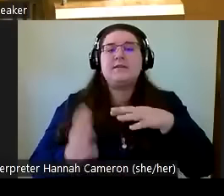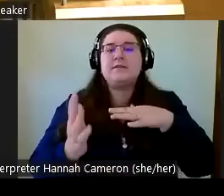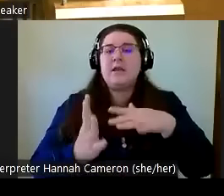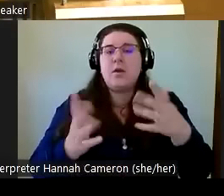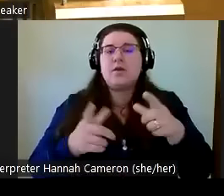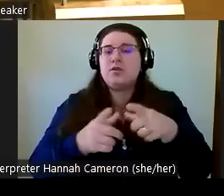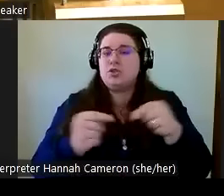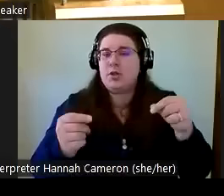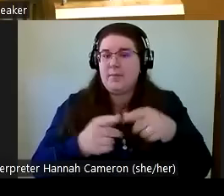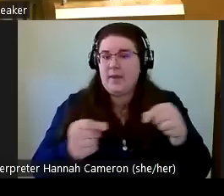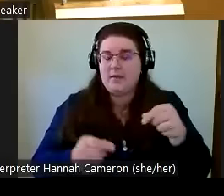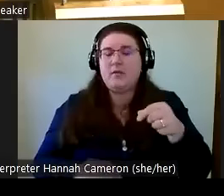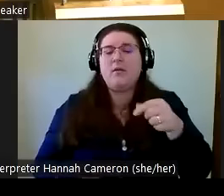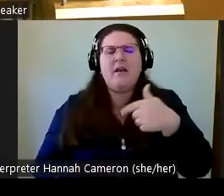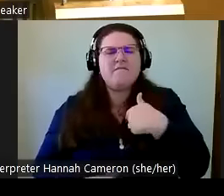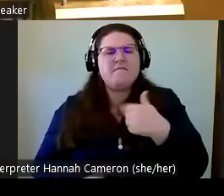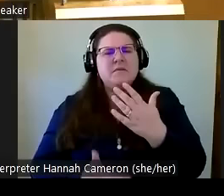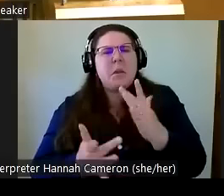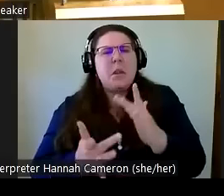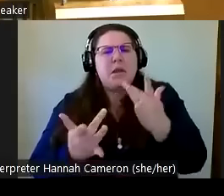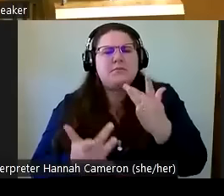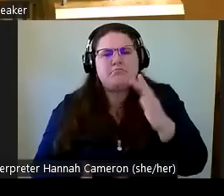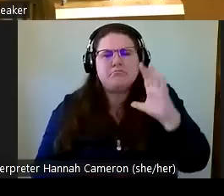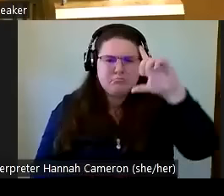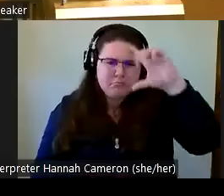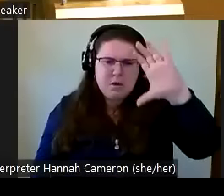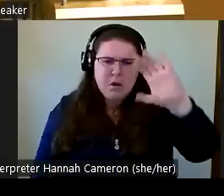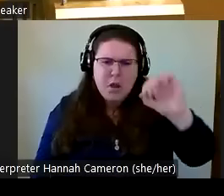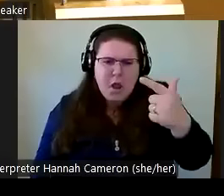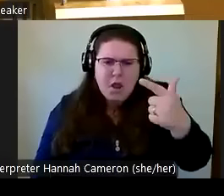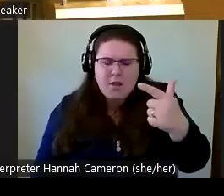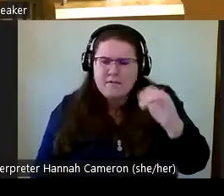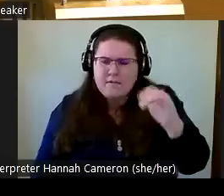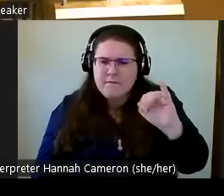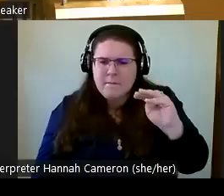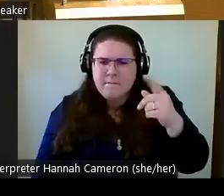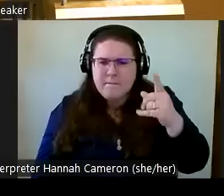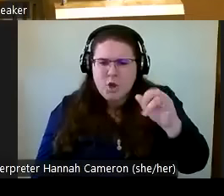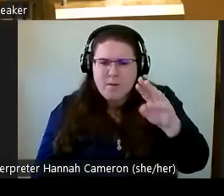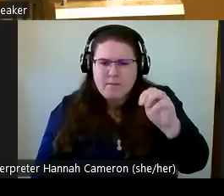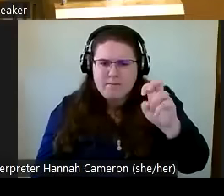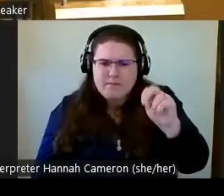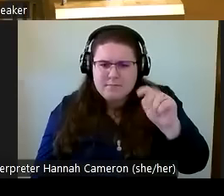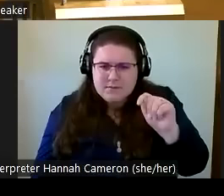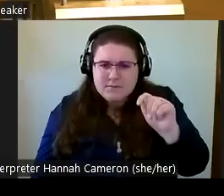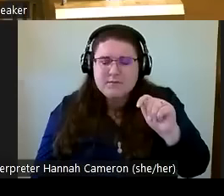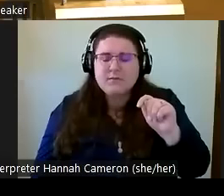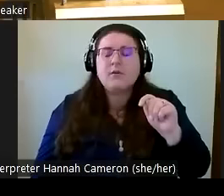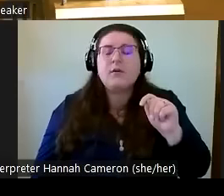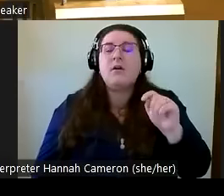cognitive impairment. And when they adhered to exercise regimens, they had beneficial effects both on their cognition and on all these